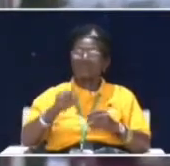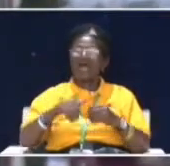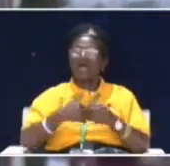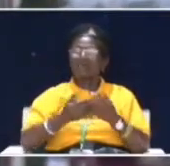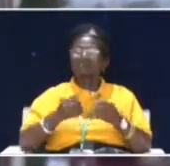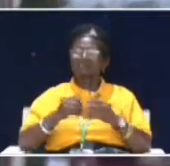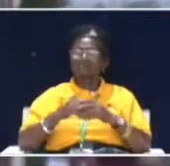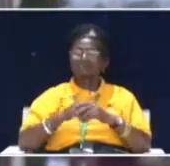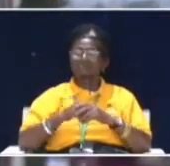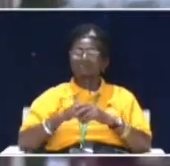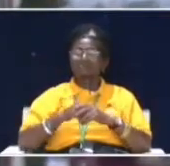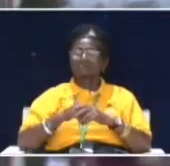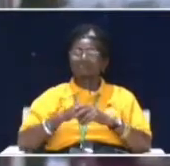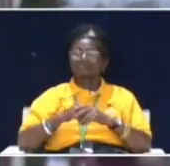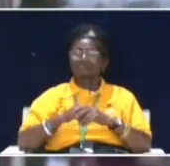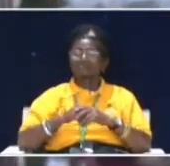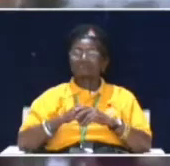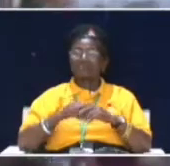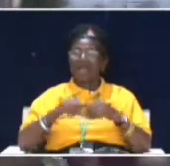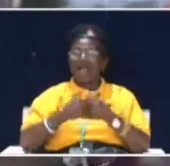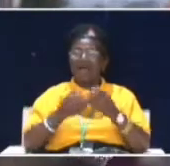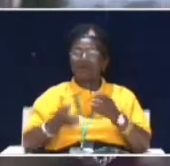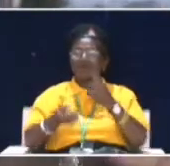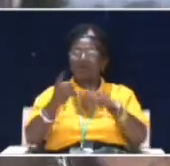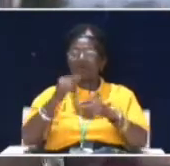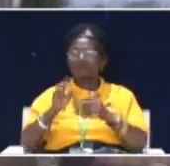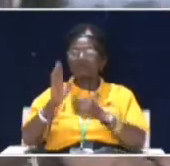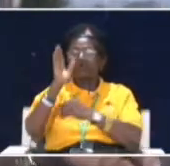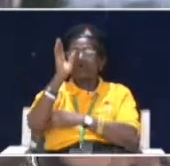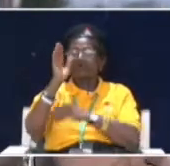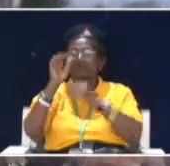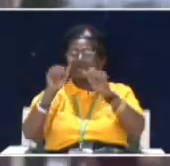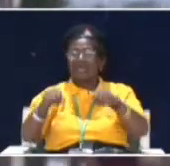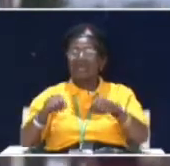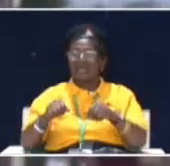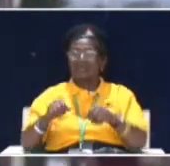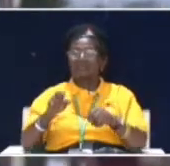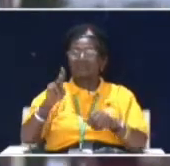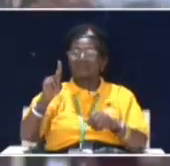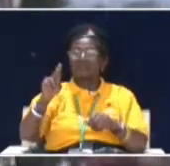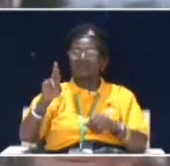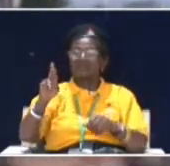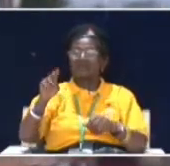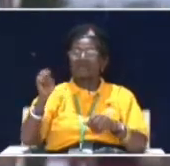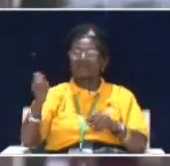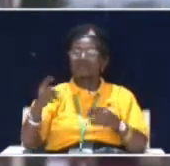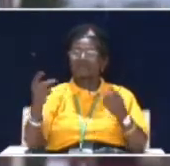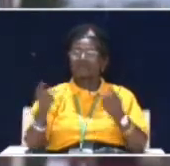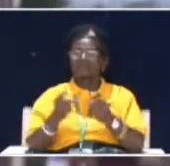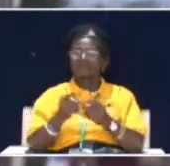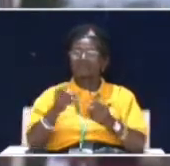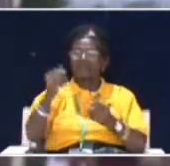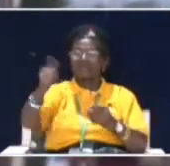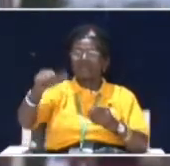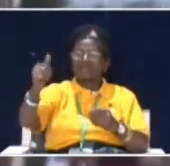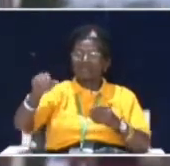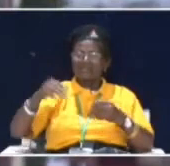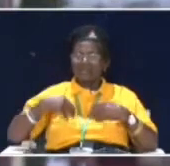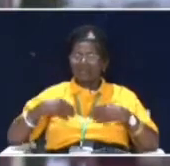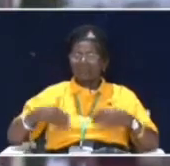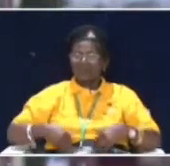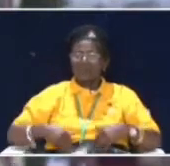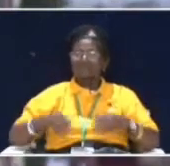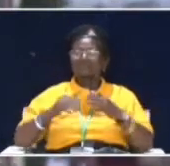pada? How come God can reposition anybody? Bawo ni o se je to